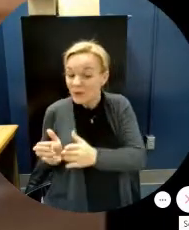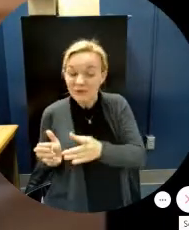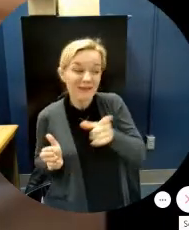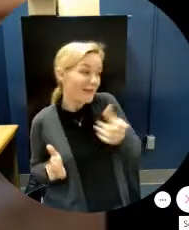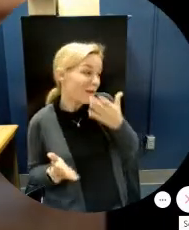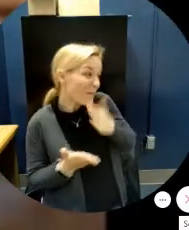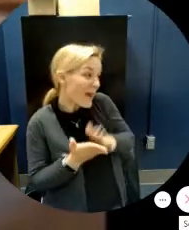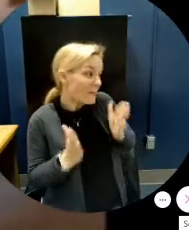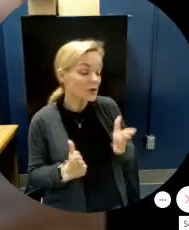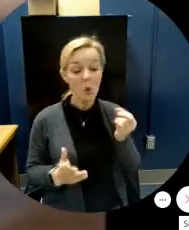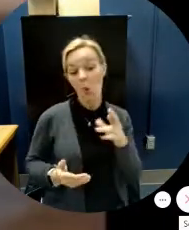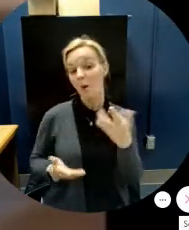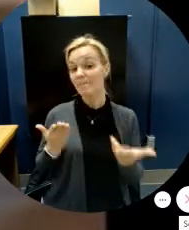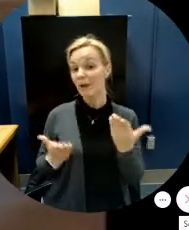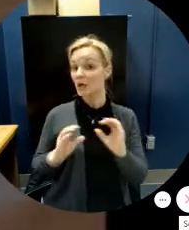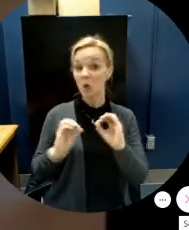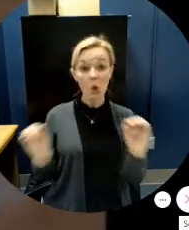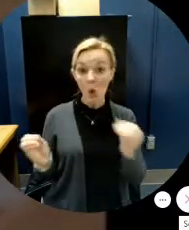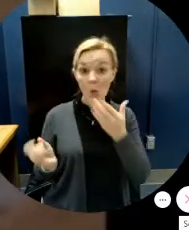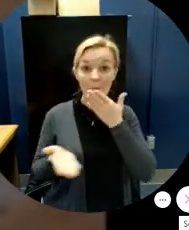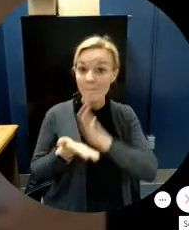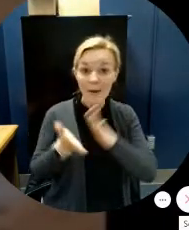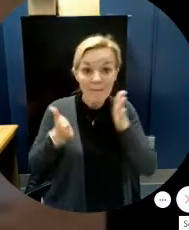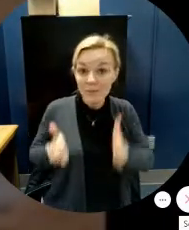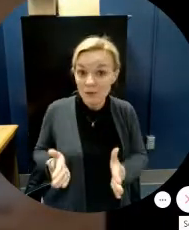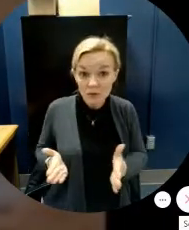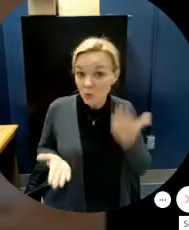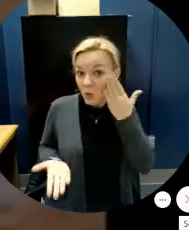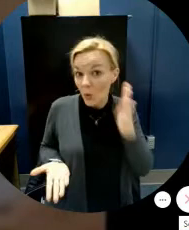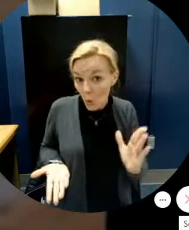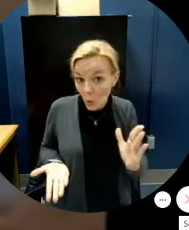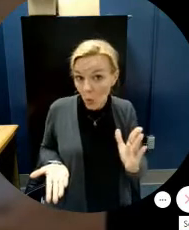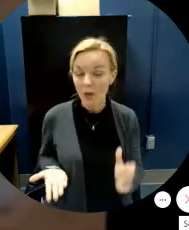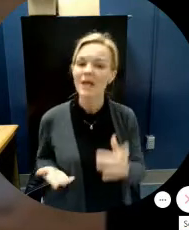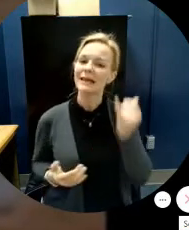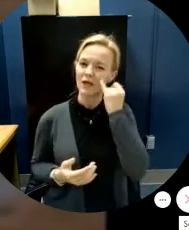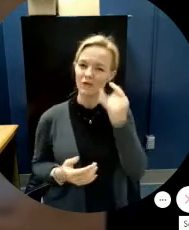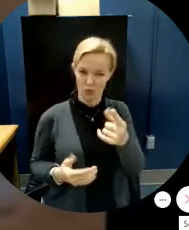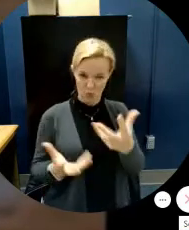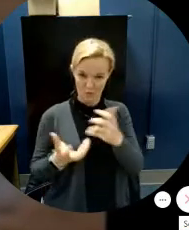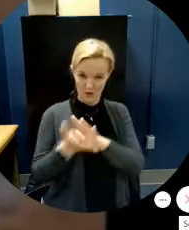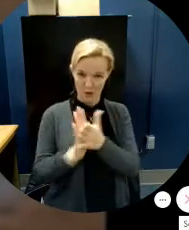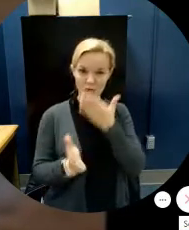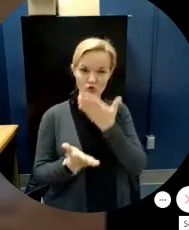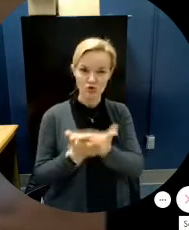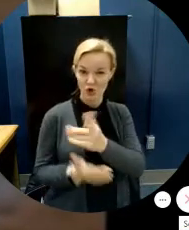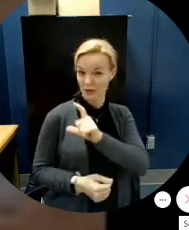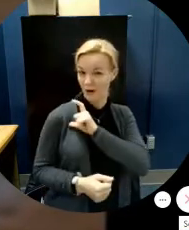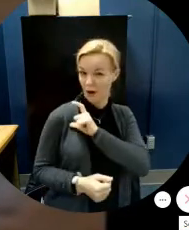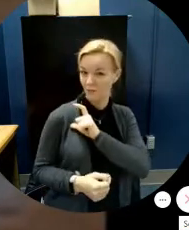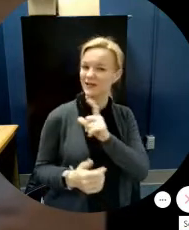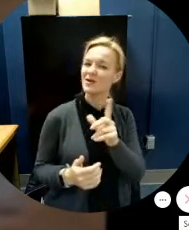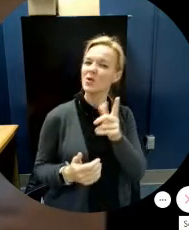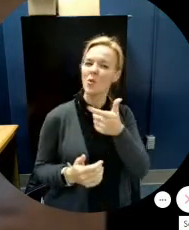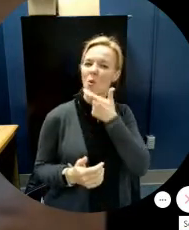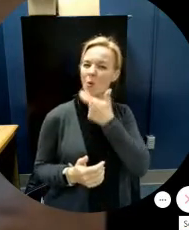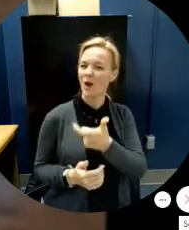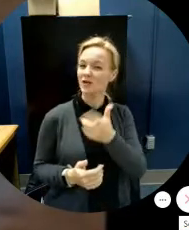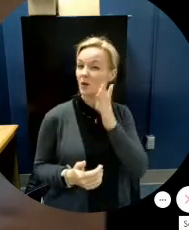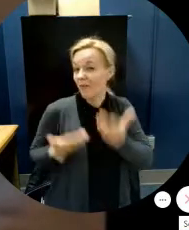there is no bad guy. So if you think you'd be a good cop, stick with us. You may be in for some